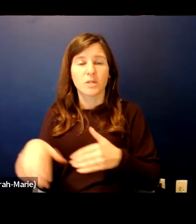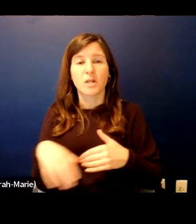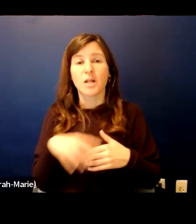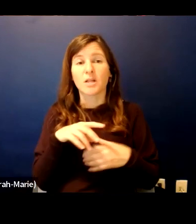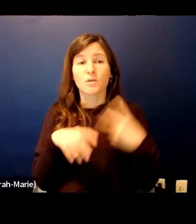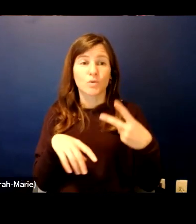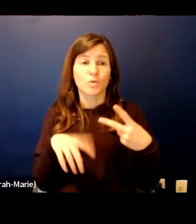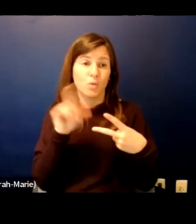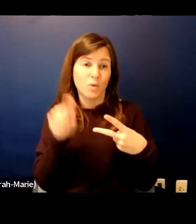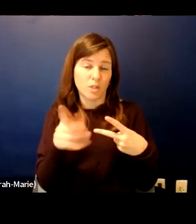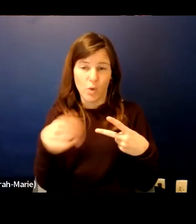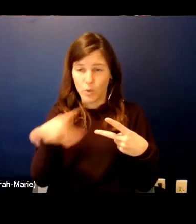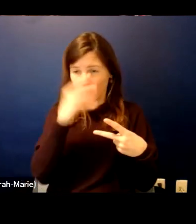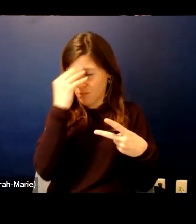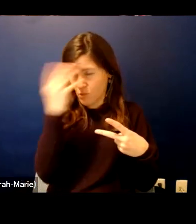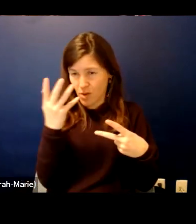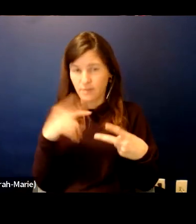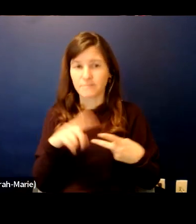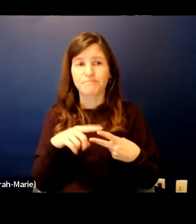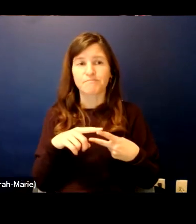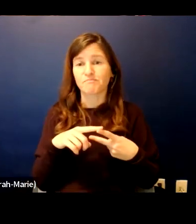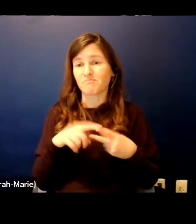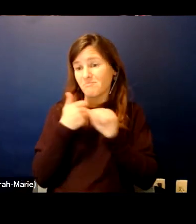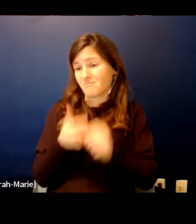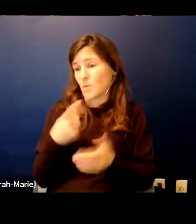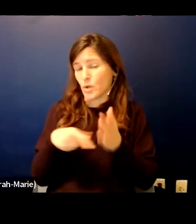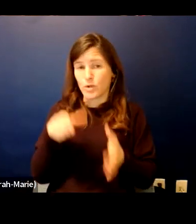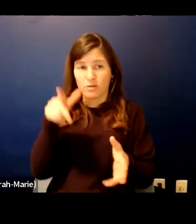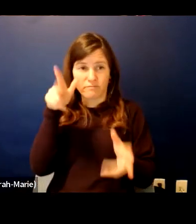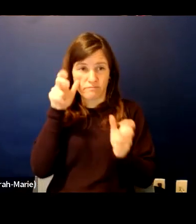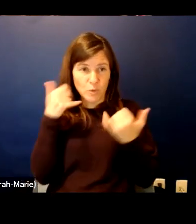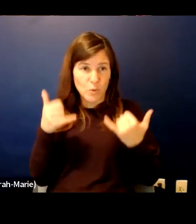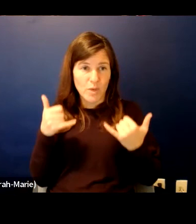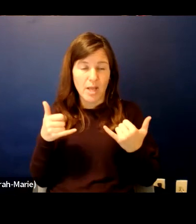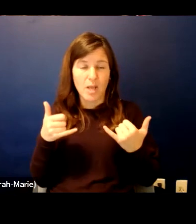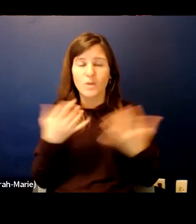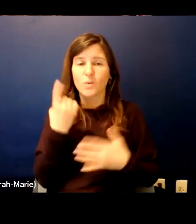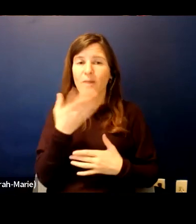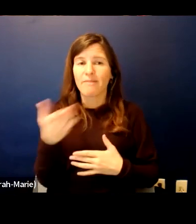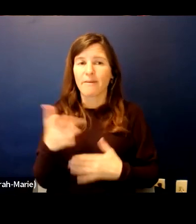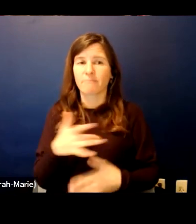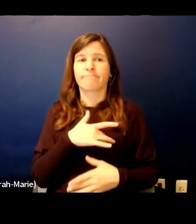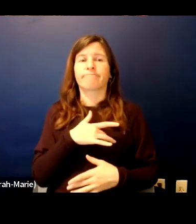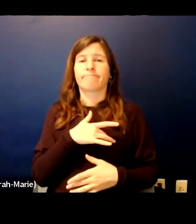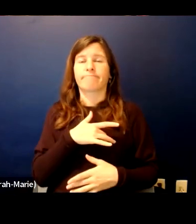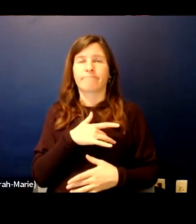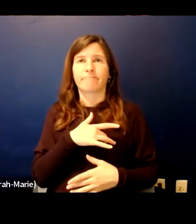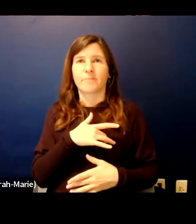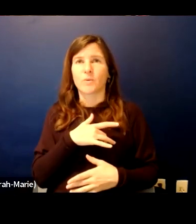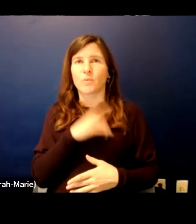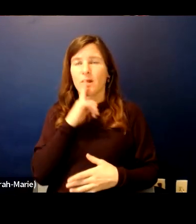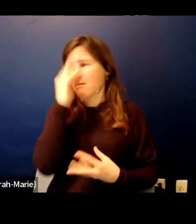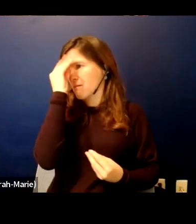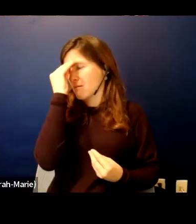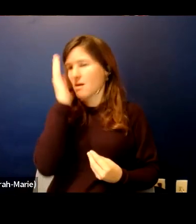are, we want you to reflect on from the conversations you heard today, what is one thing that resonated for you and that you're going to take back to yourself or